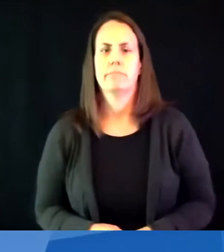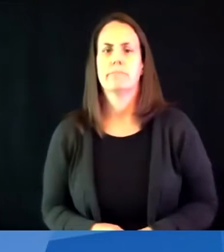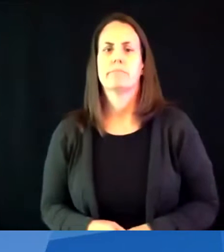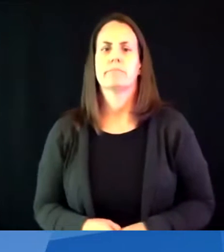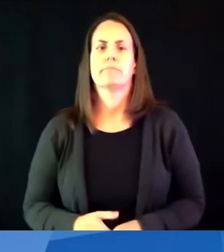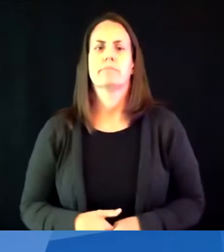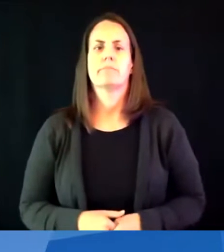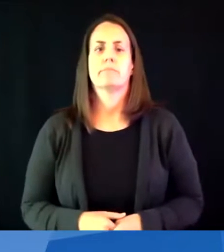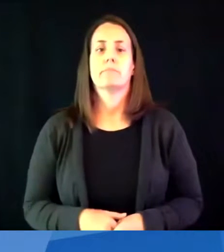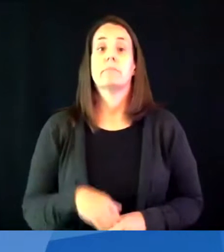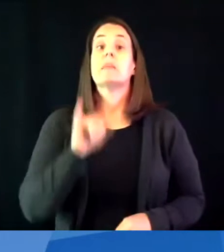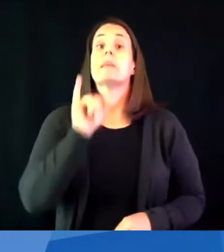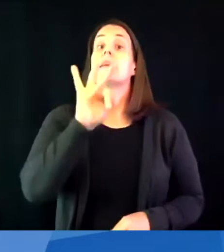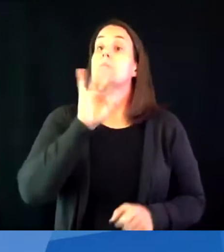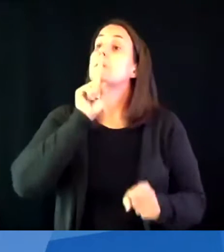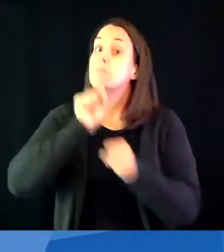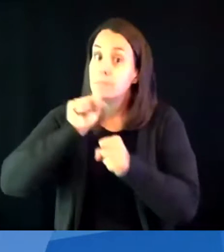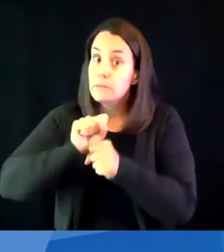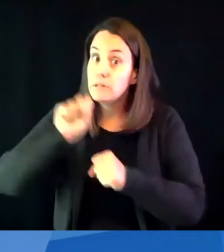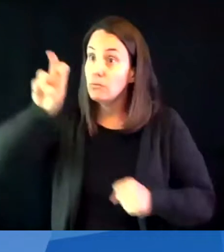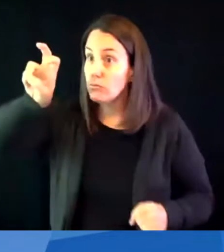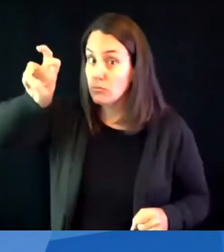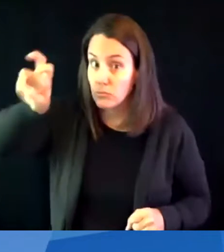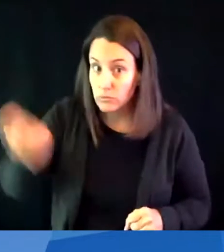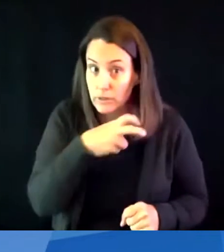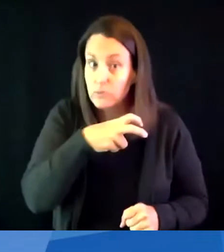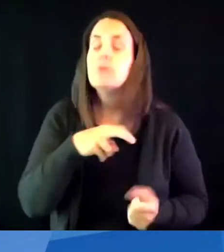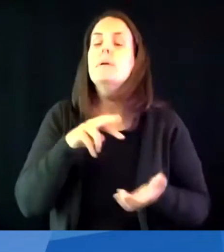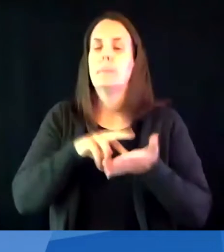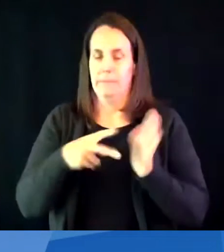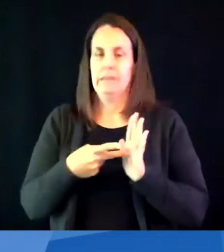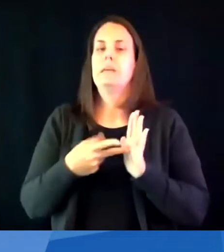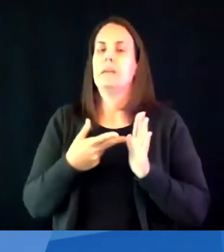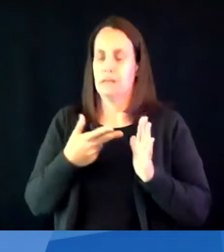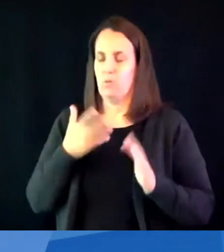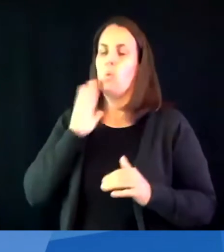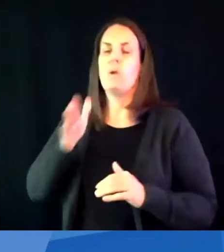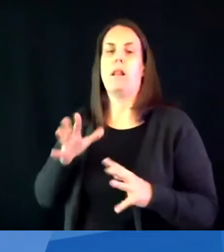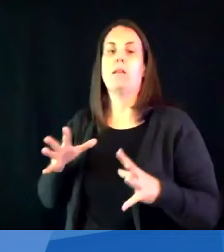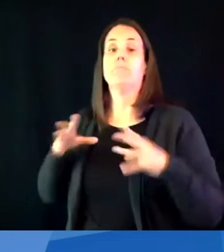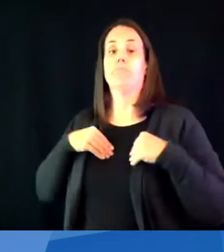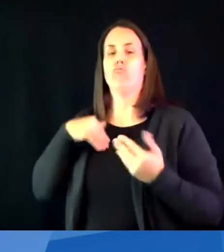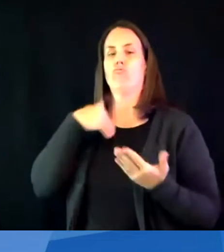Thank you, Deb. Stephanie Hoff, WisPolitics. Stephanie.